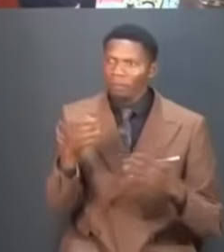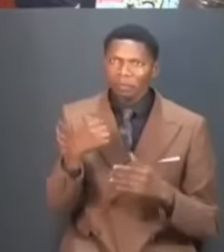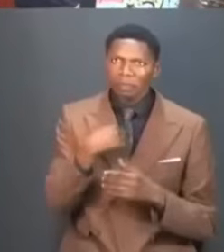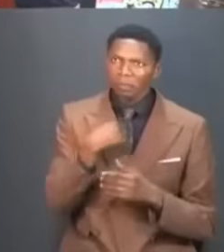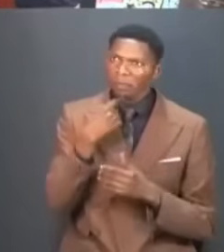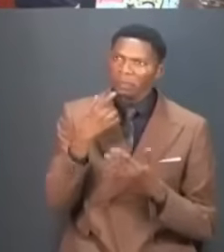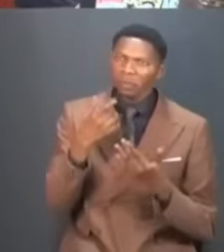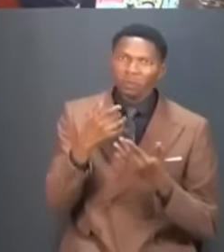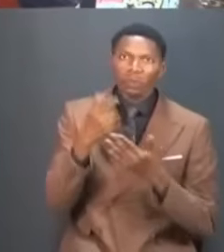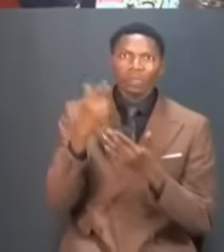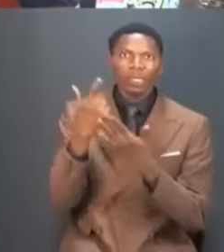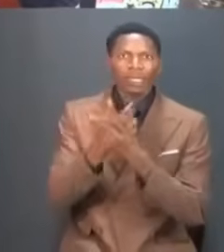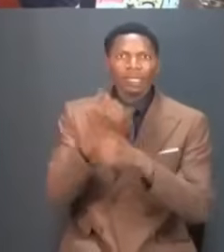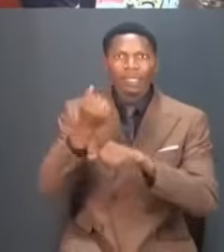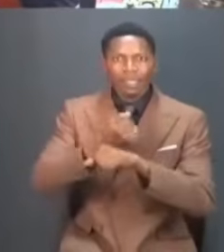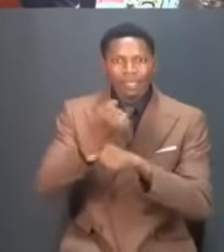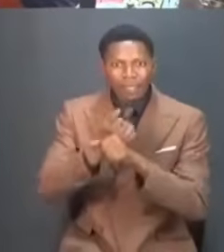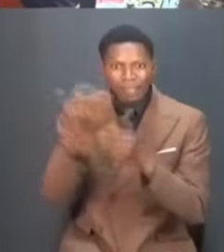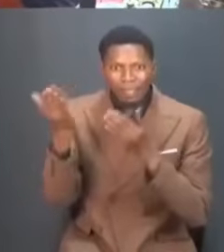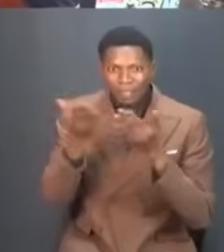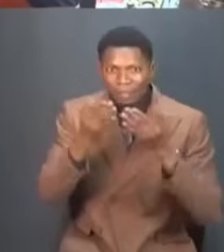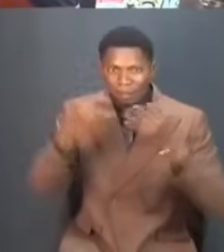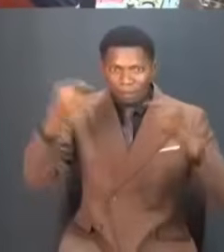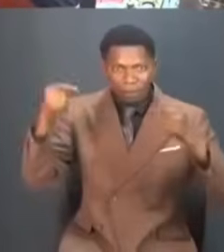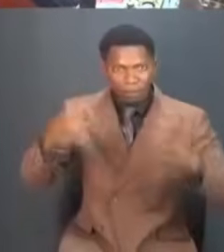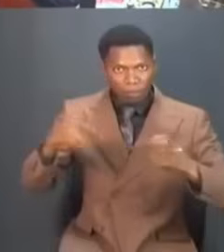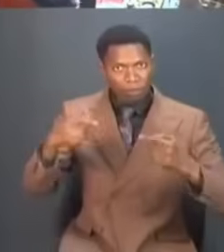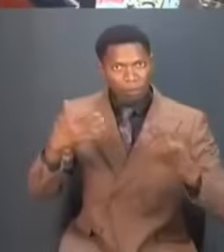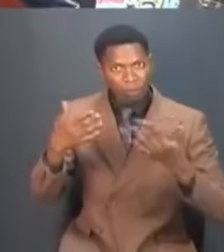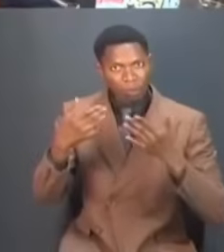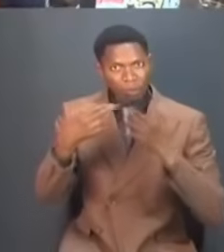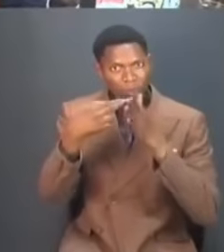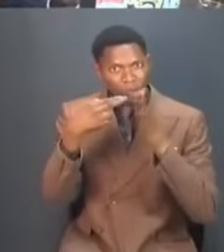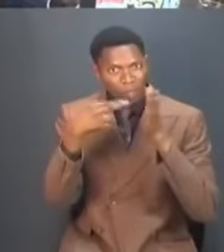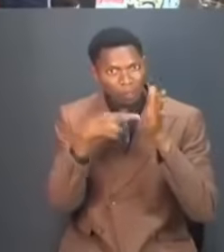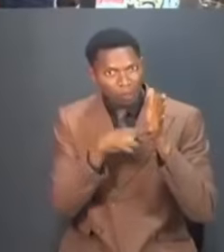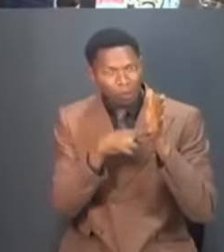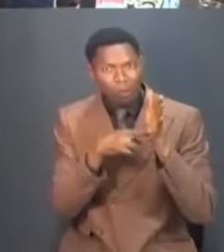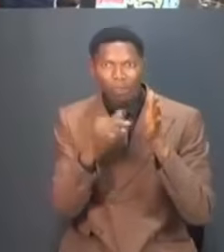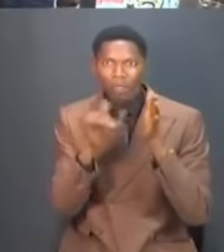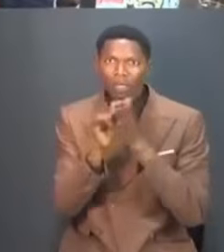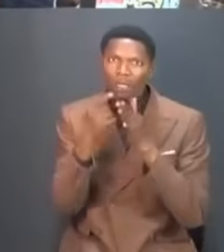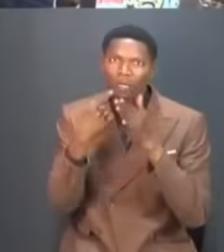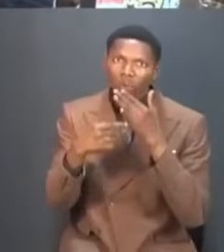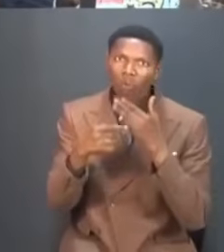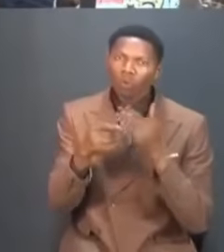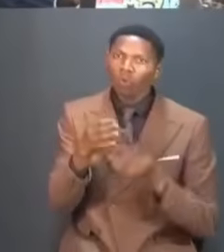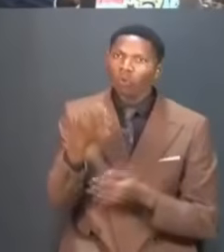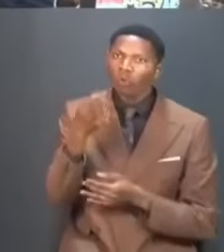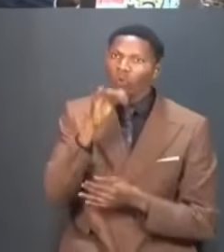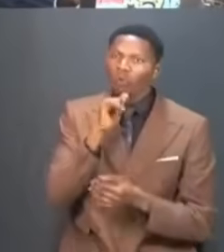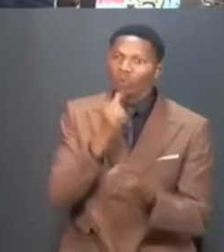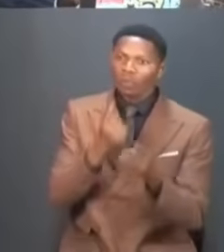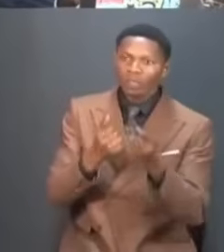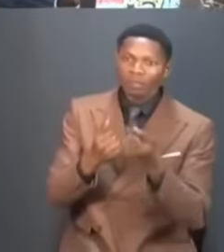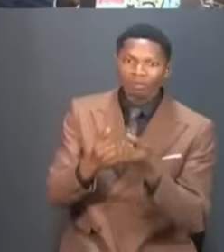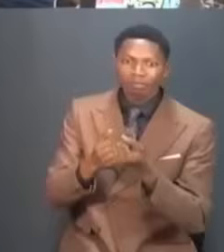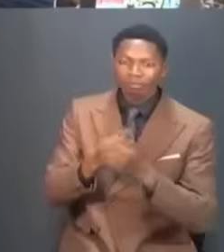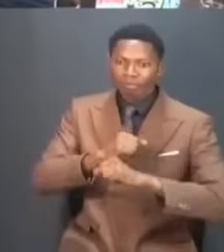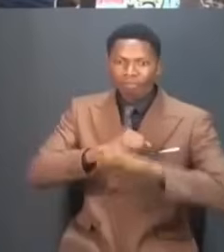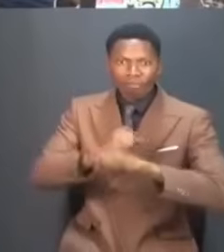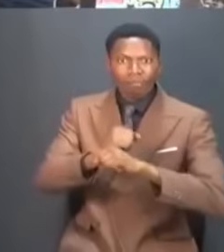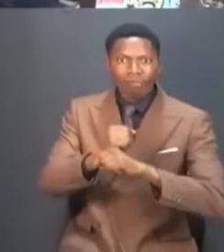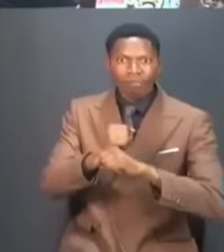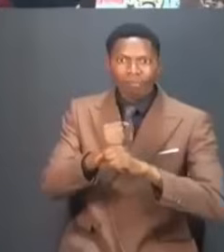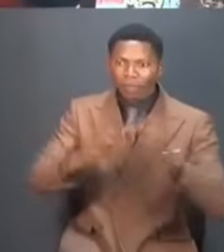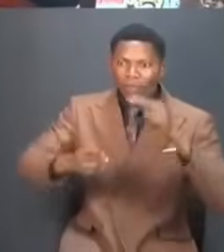Ghana Statistical Service today is reported that food insecurity is risen